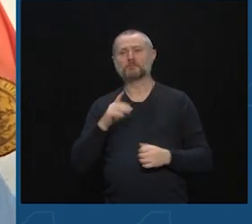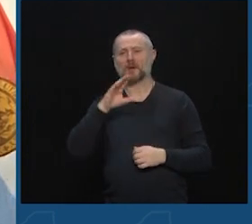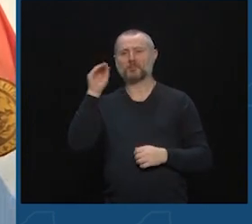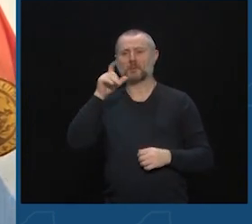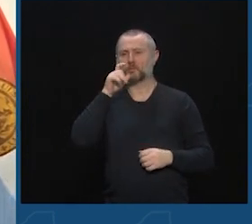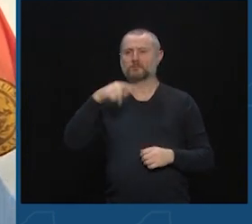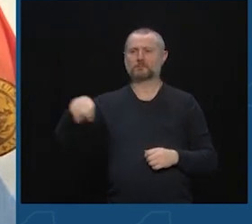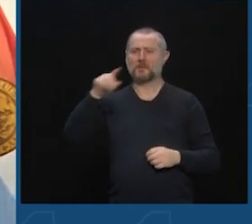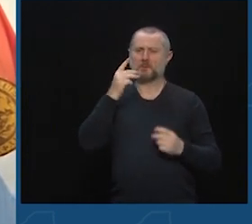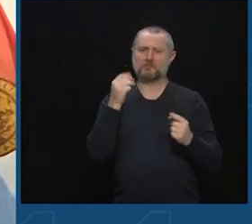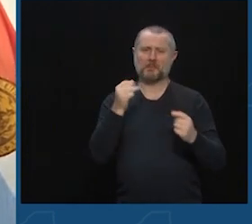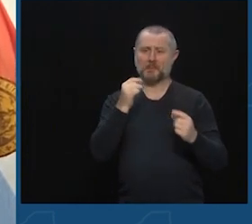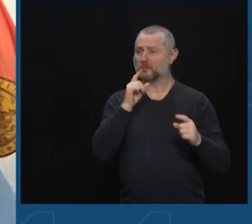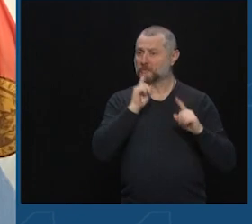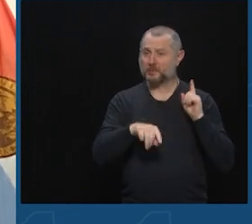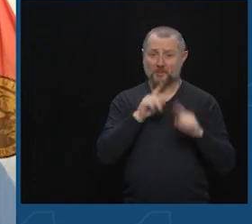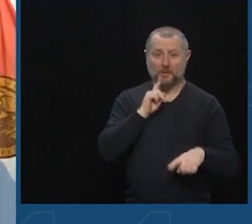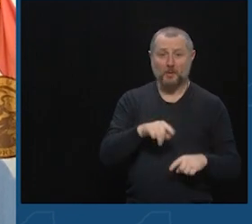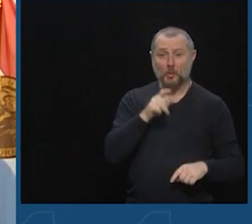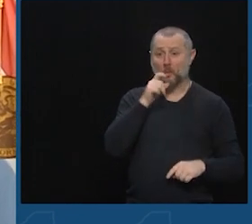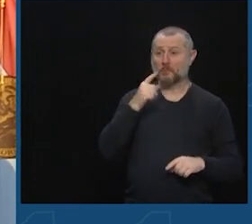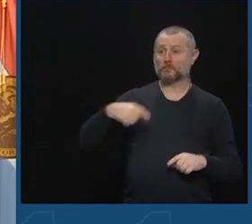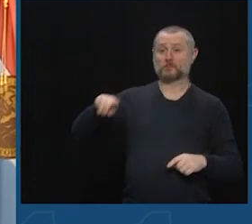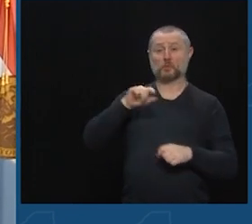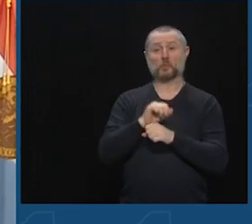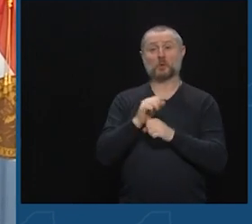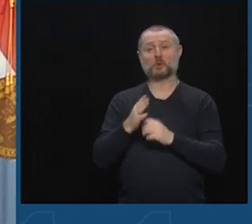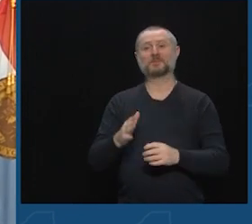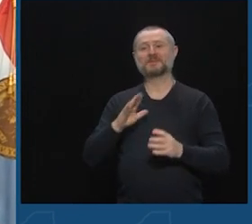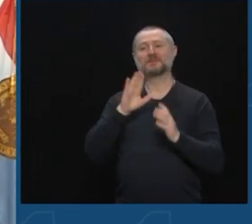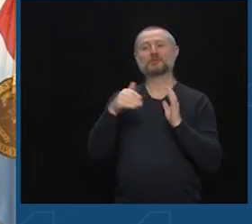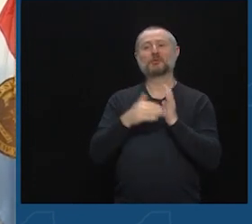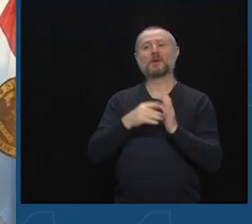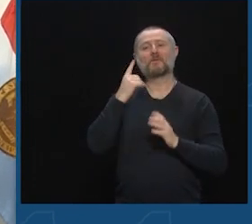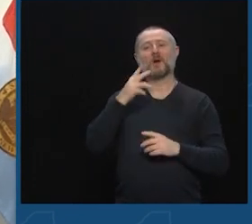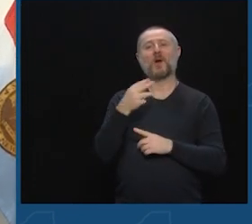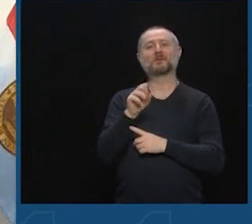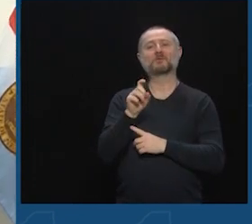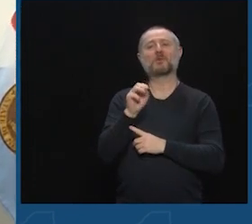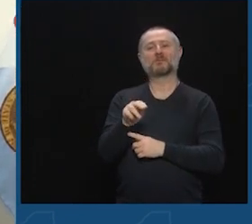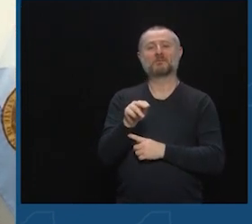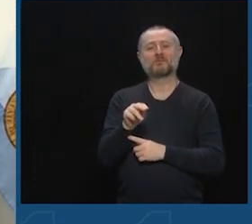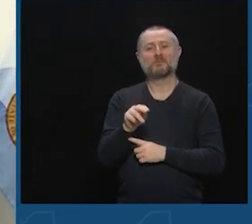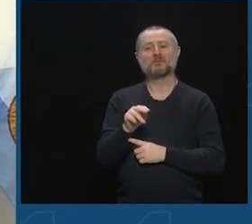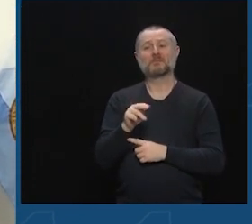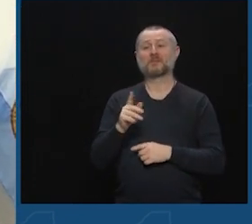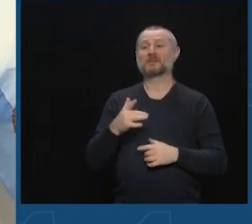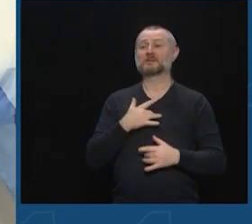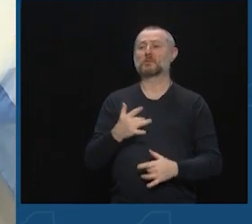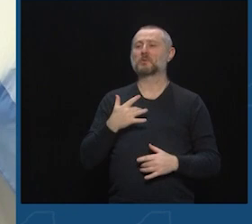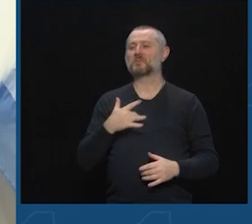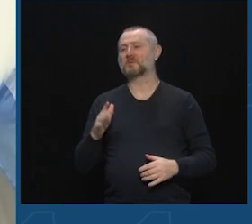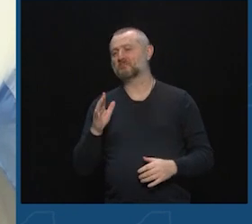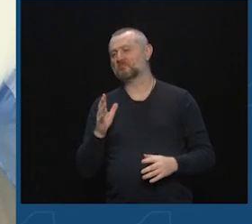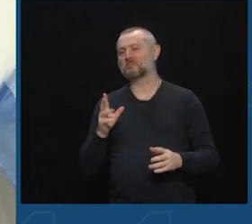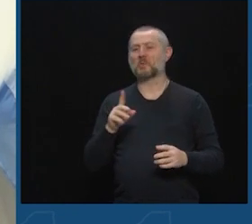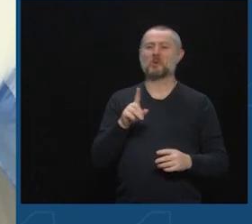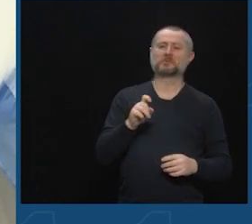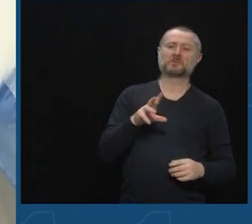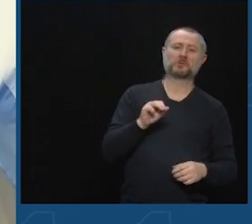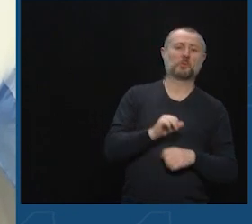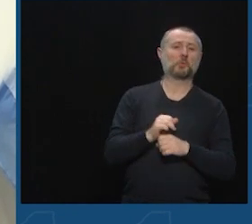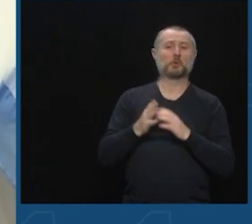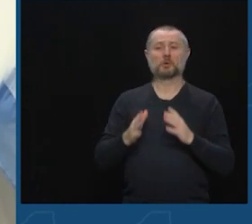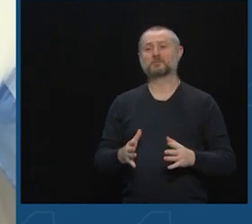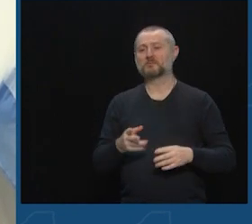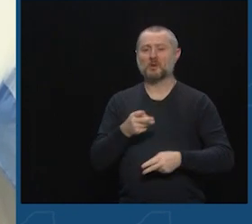the people of Central Hudson, who normally have about 130 lines people on the ground working the utilities